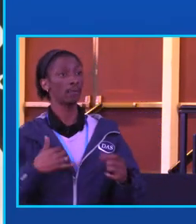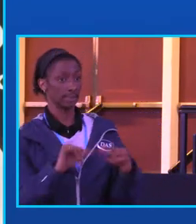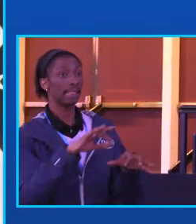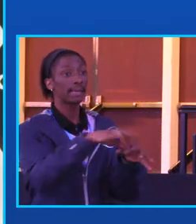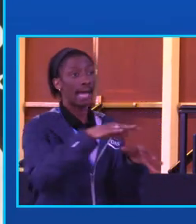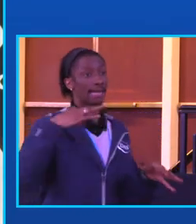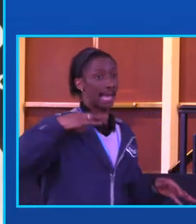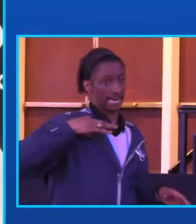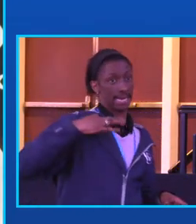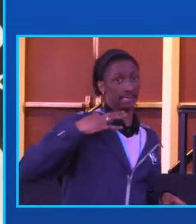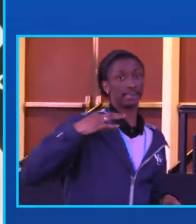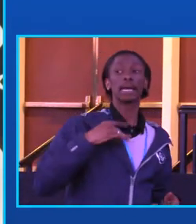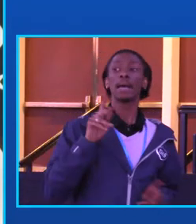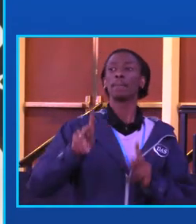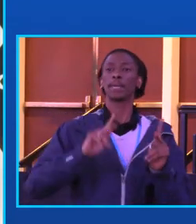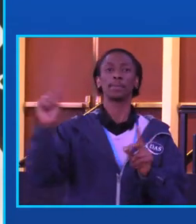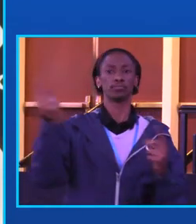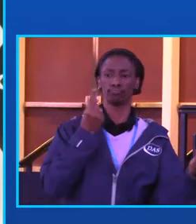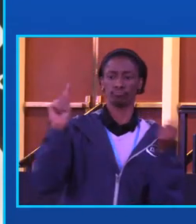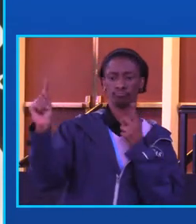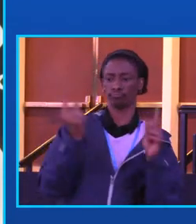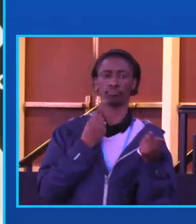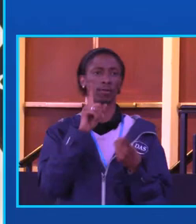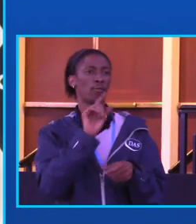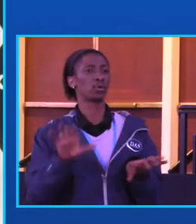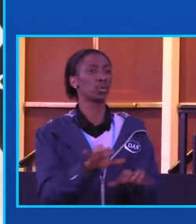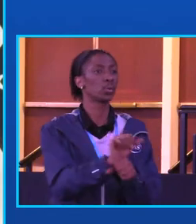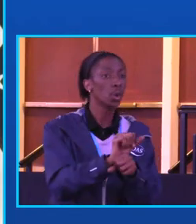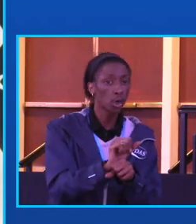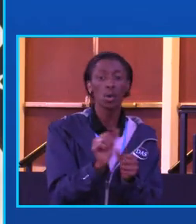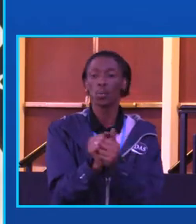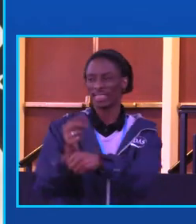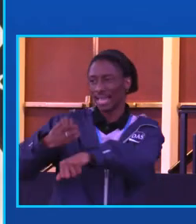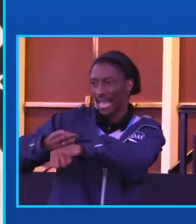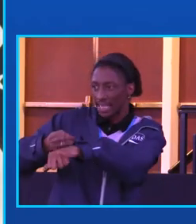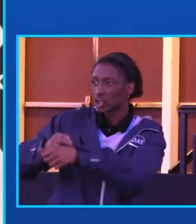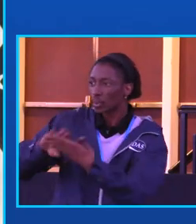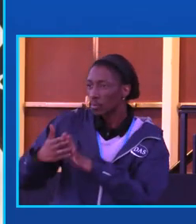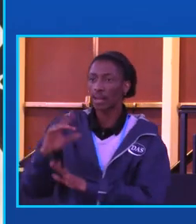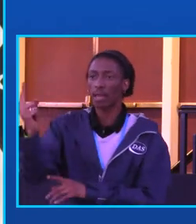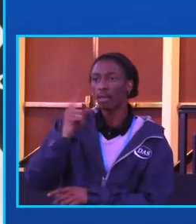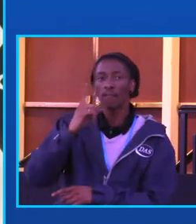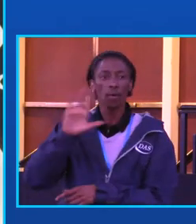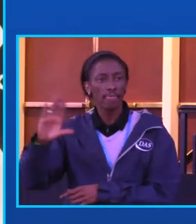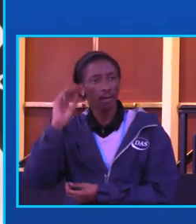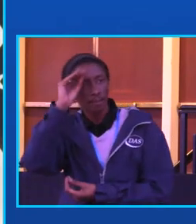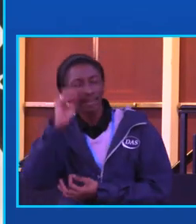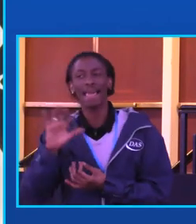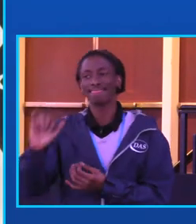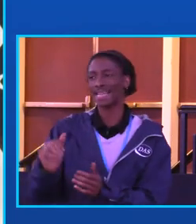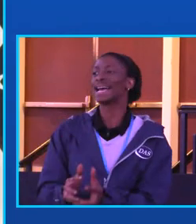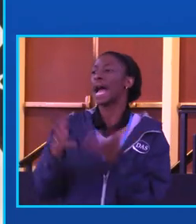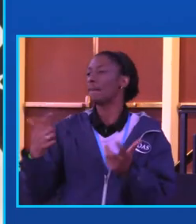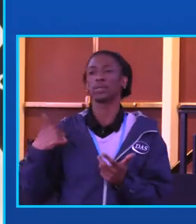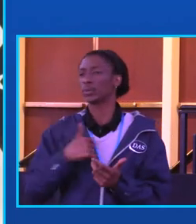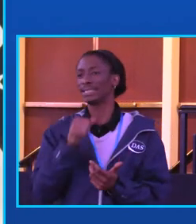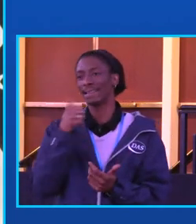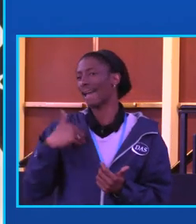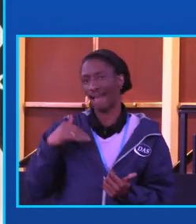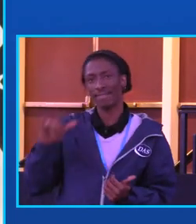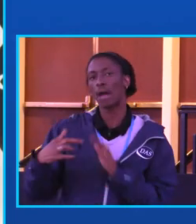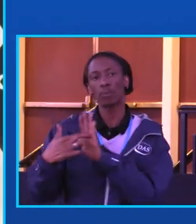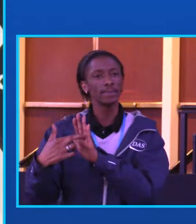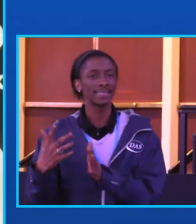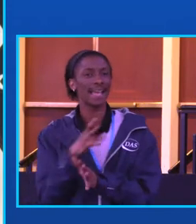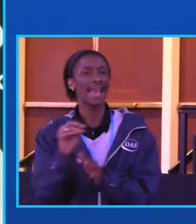candidate, people were coming up to me to do work in the Haitian community and coming to me for opinions. That's how much we didn't have that representation